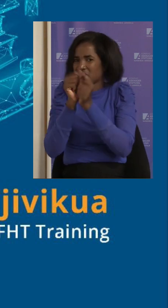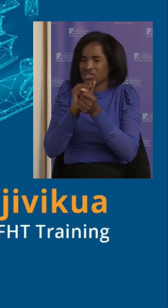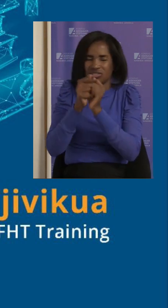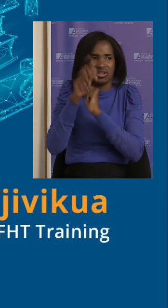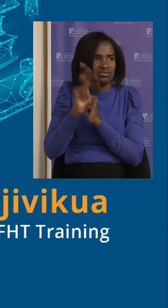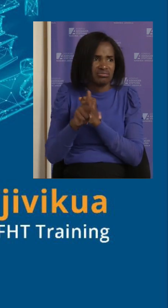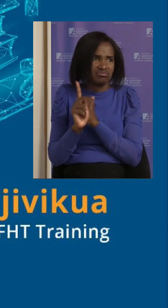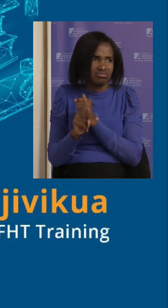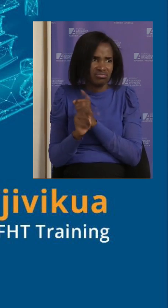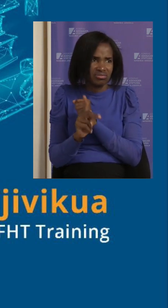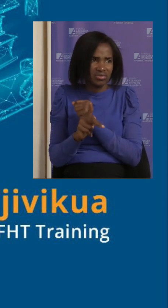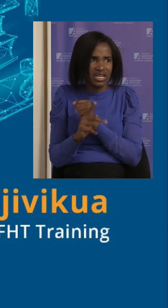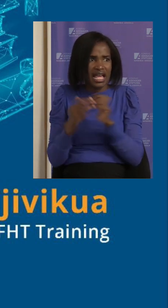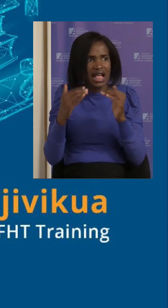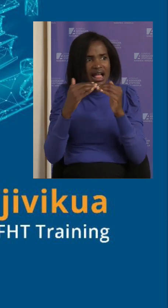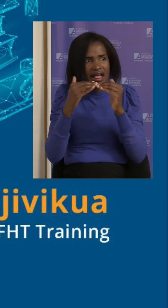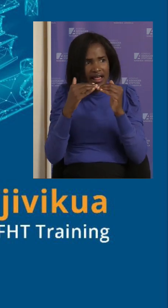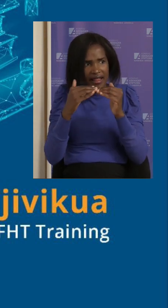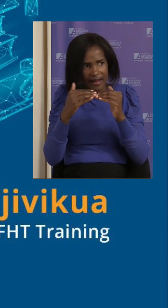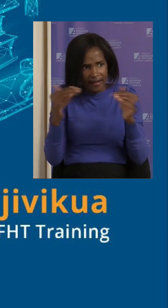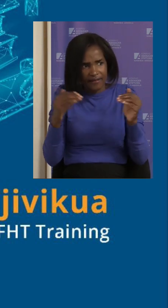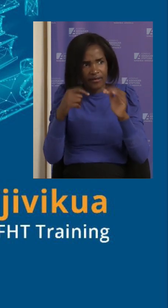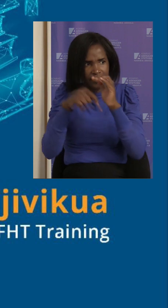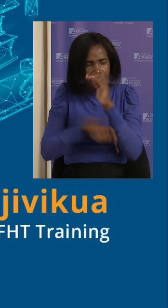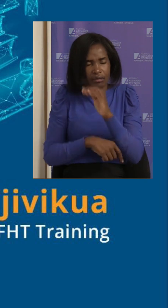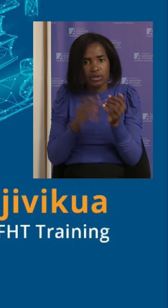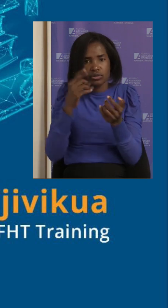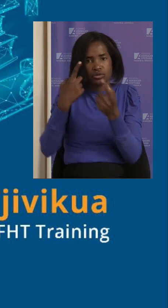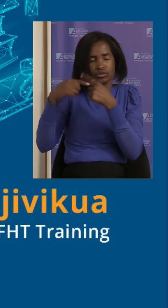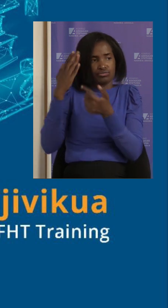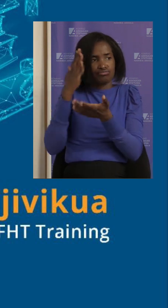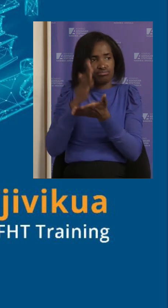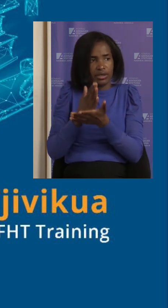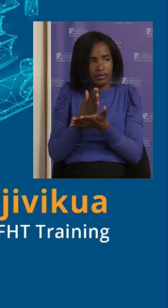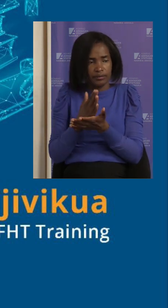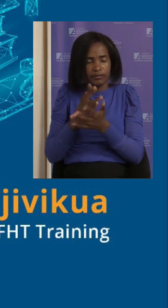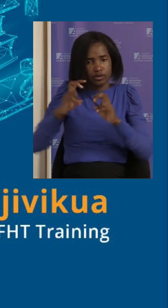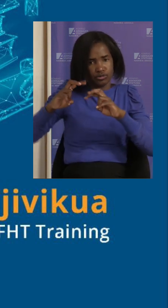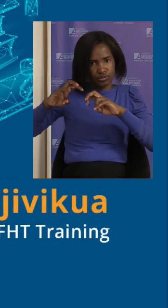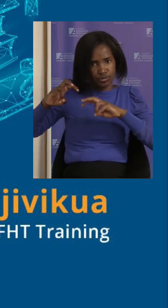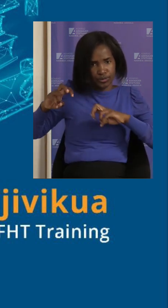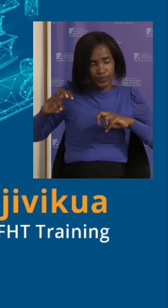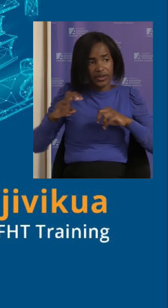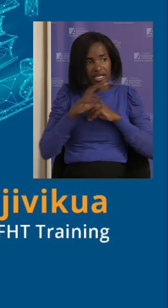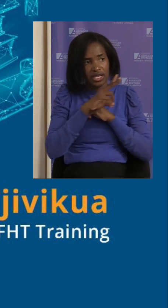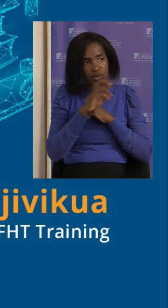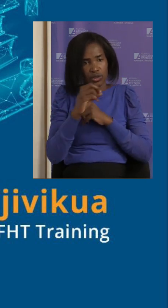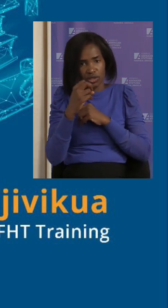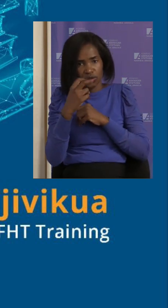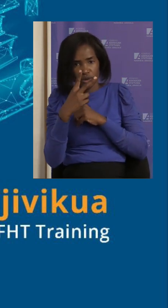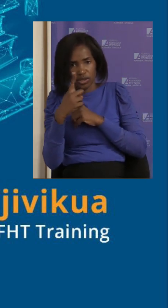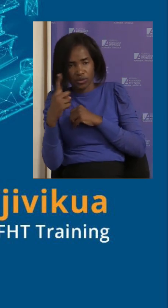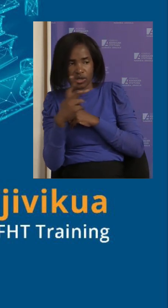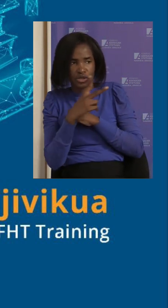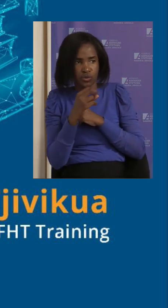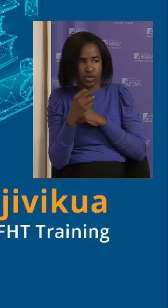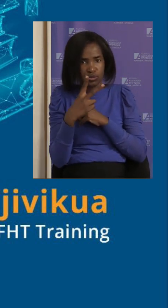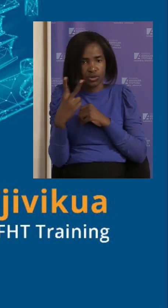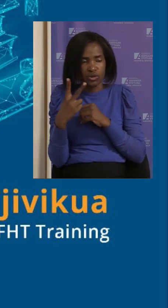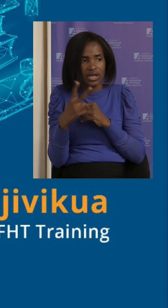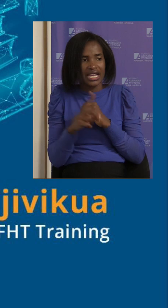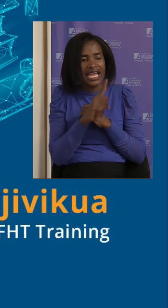reformulated. The levels of complexity must also be relooked at. In 2021 and 2022, the pass rate